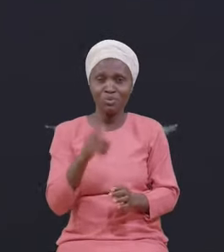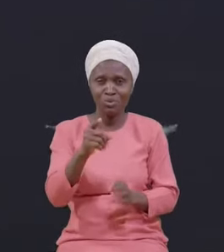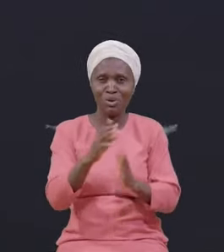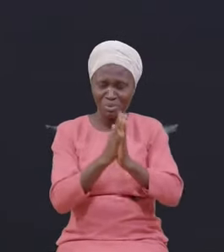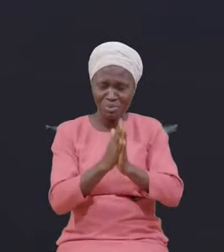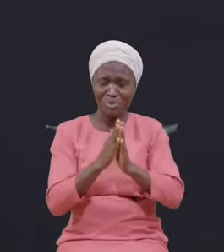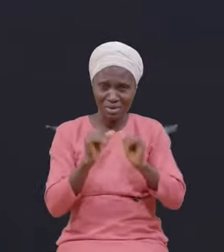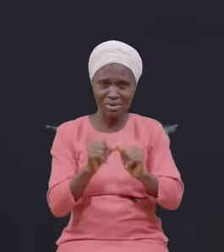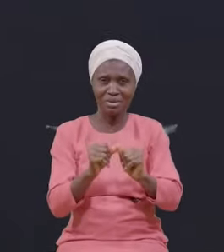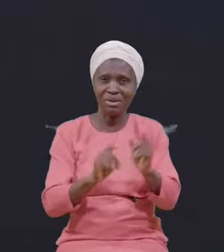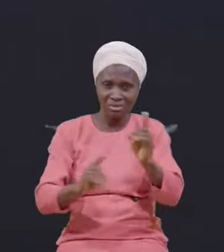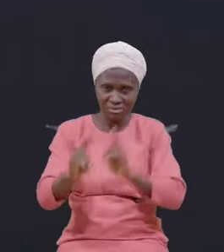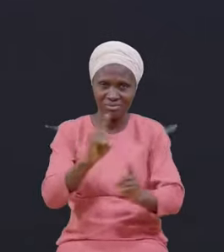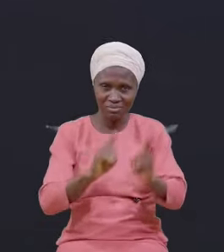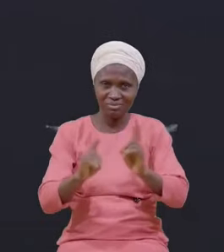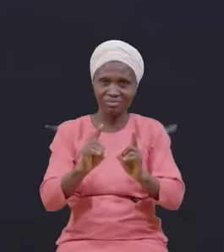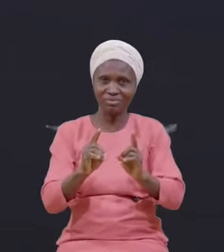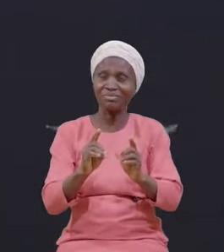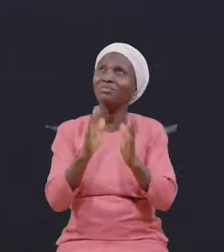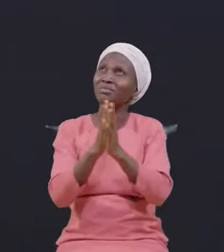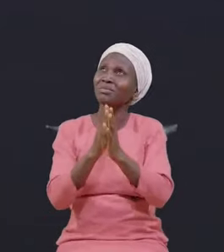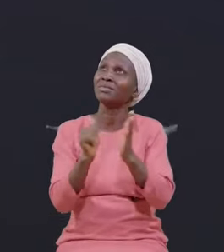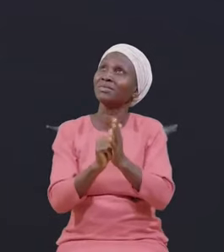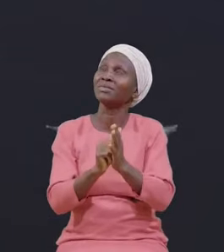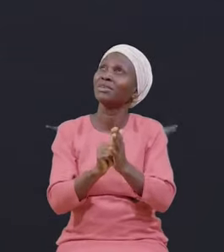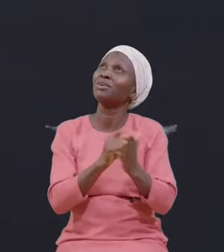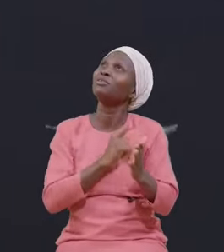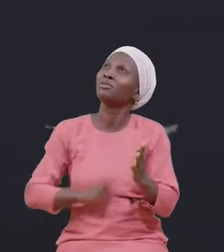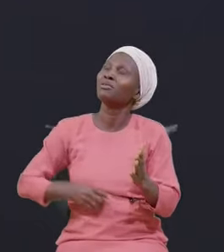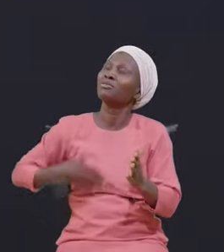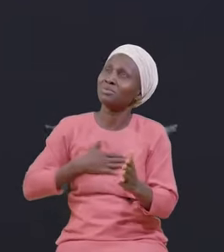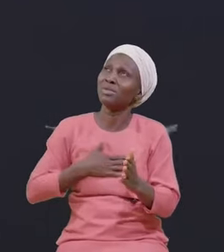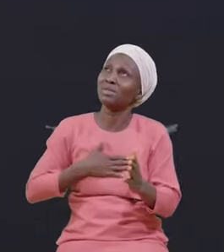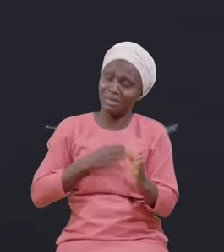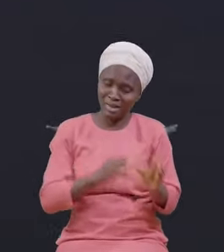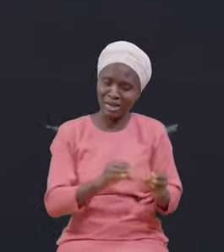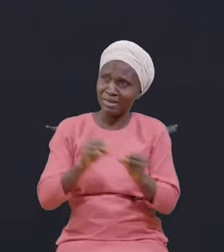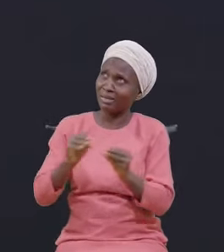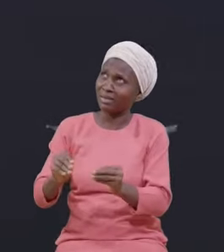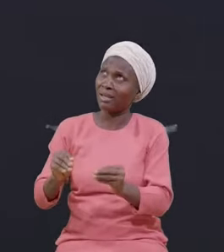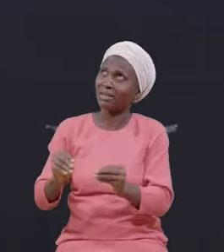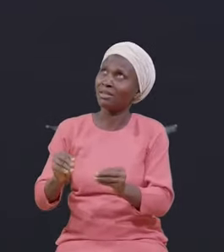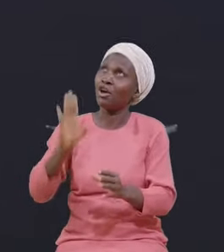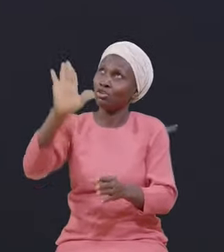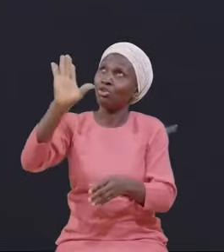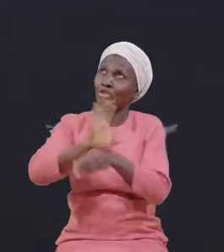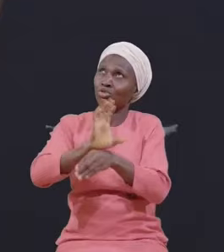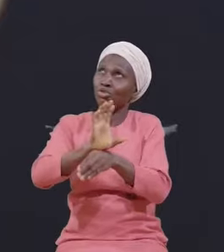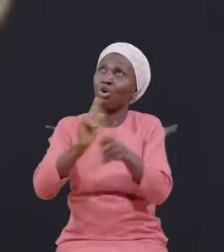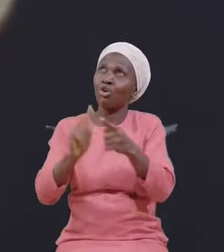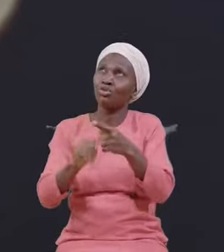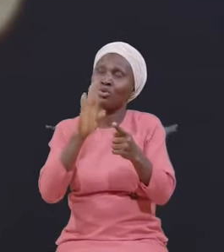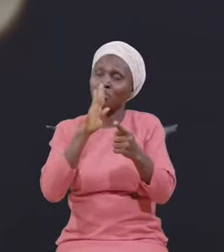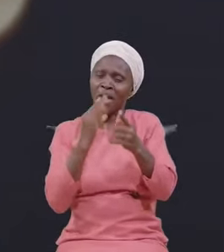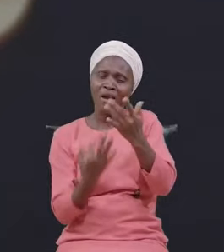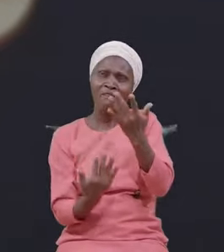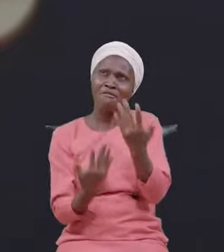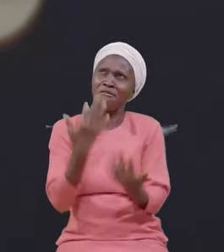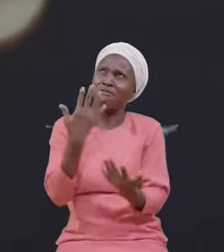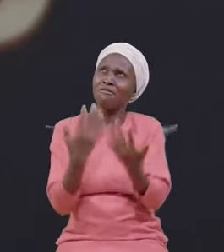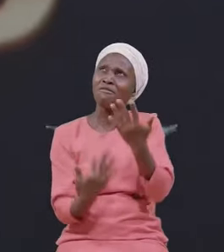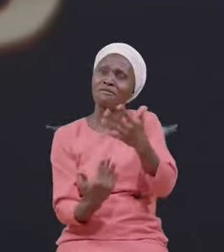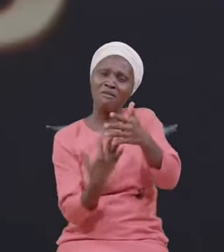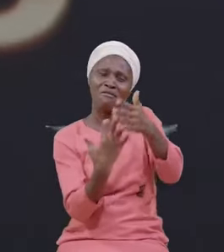say oh Lord set your church on fire set your church and bless oh Lord grant us the